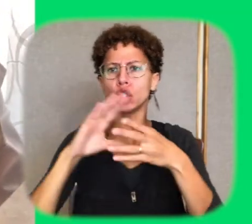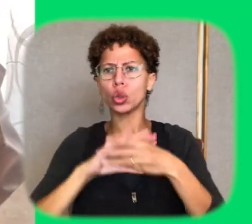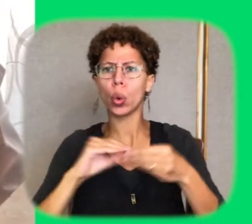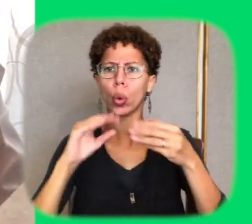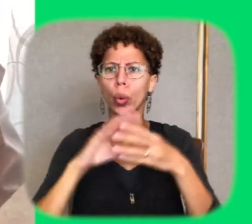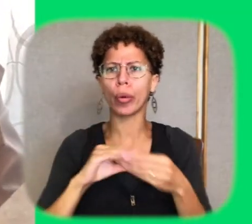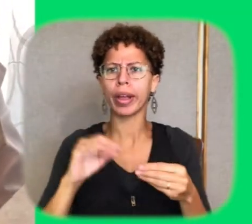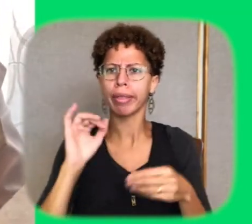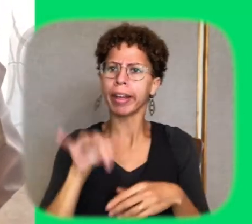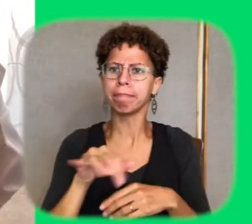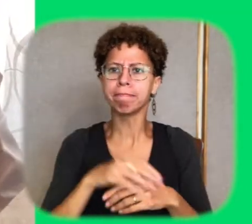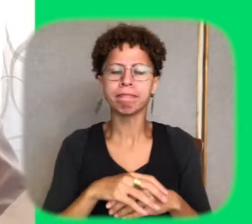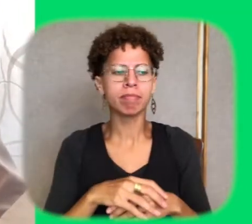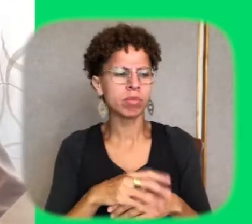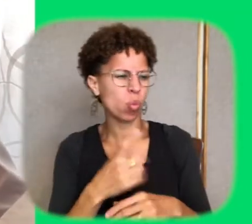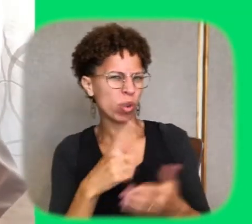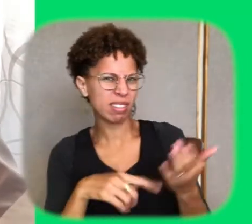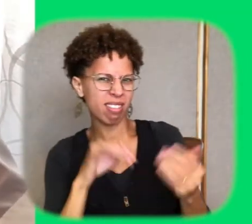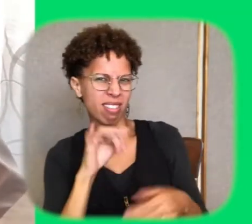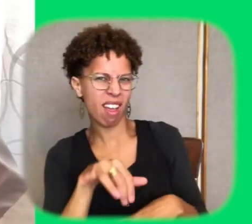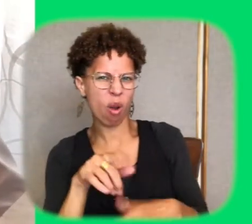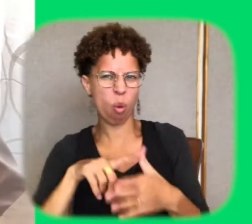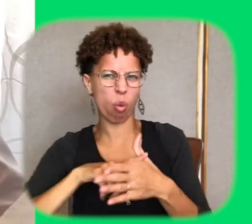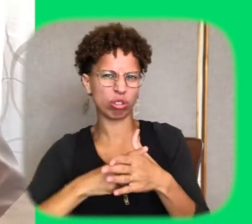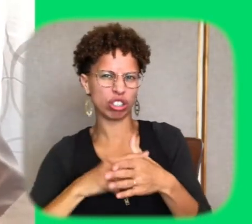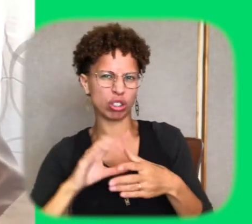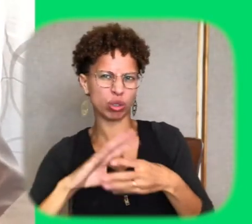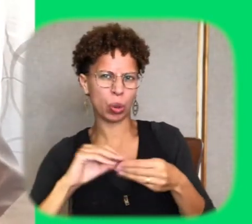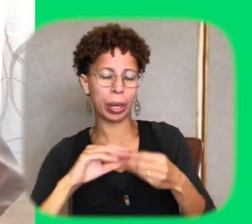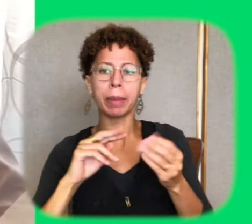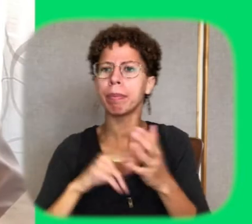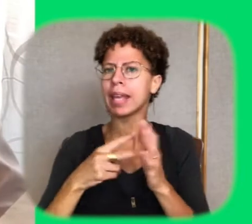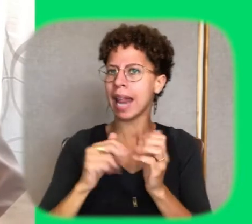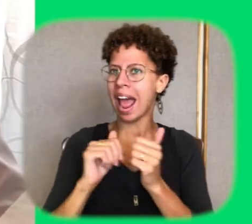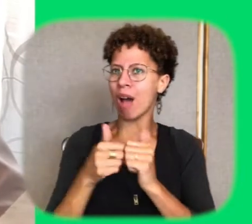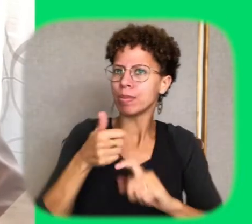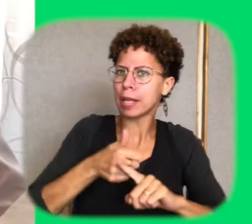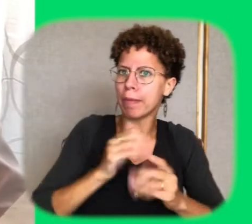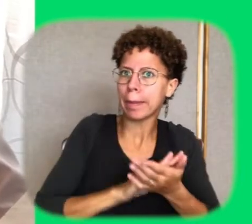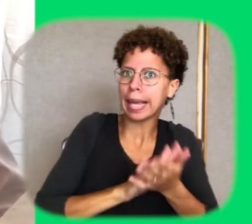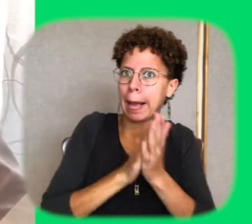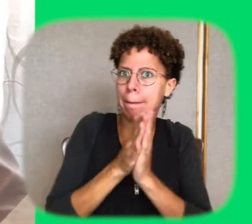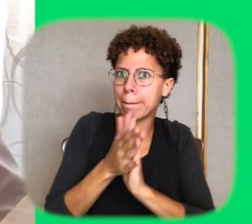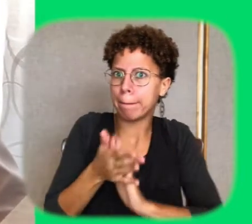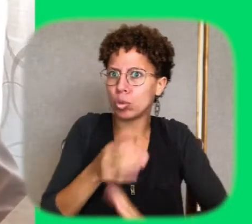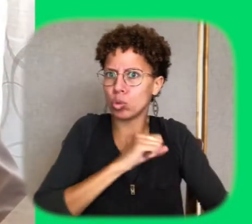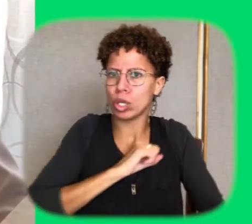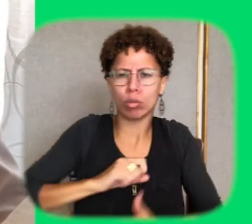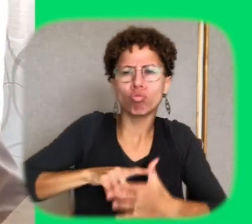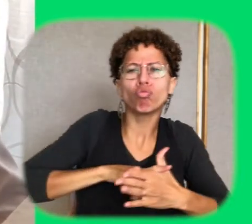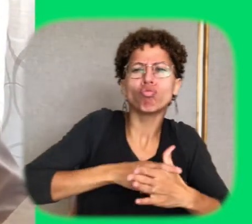What's an origin story? How they became superheroes. Can you explain?